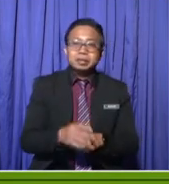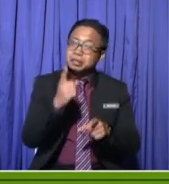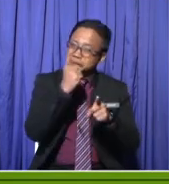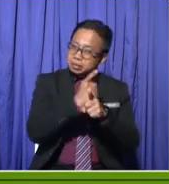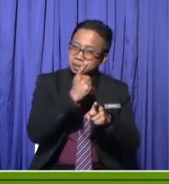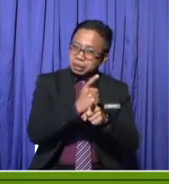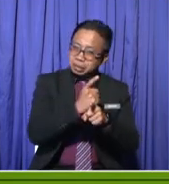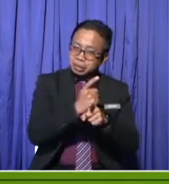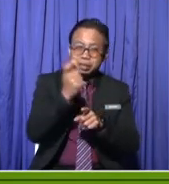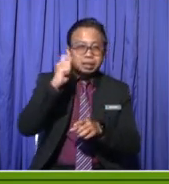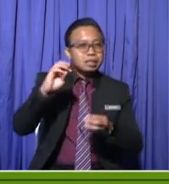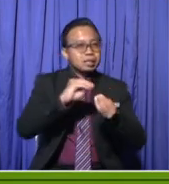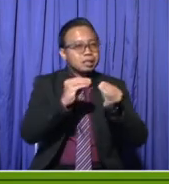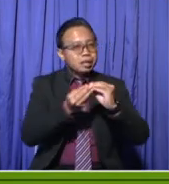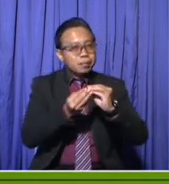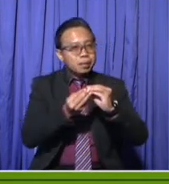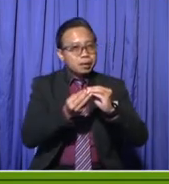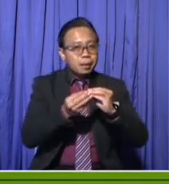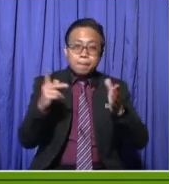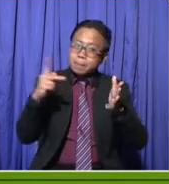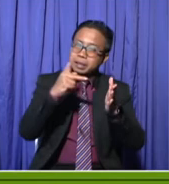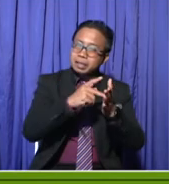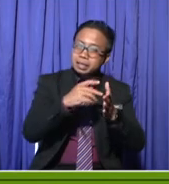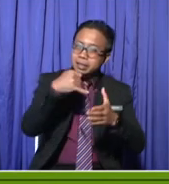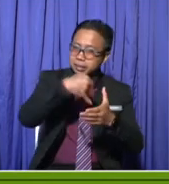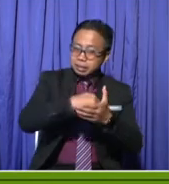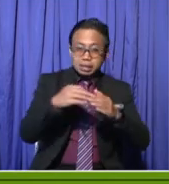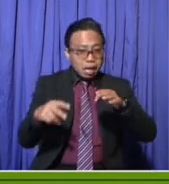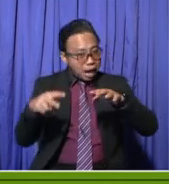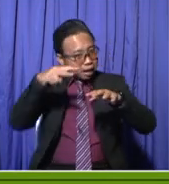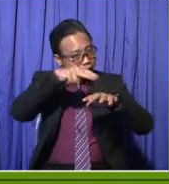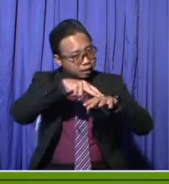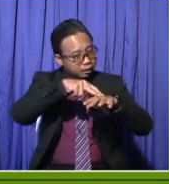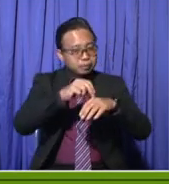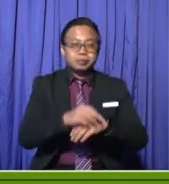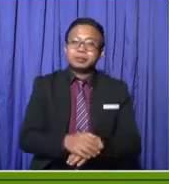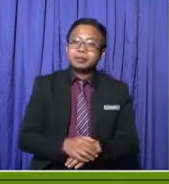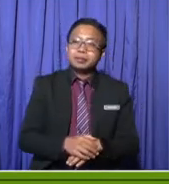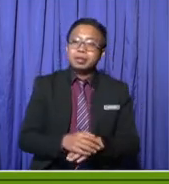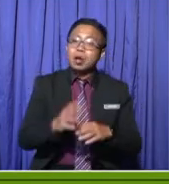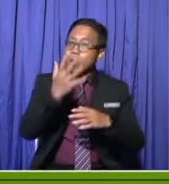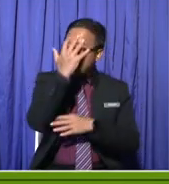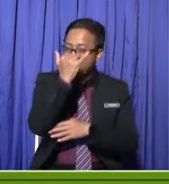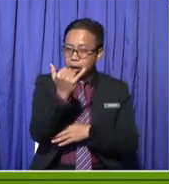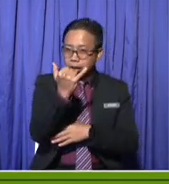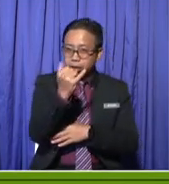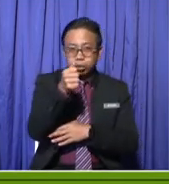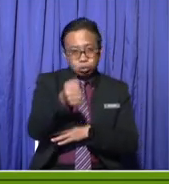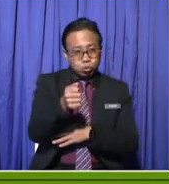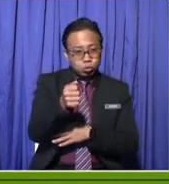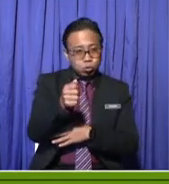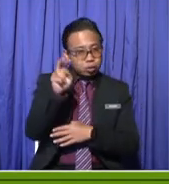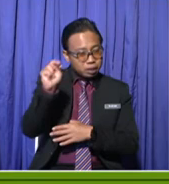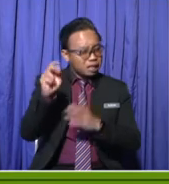Exactly. The number pattern is in ascending order. That's why you need to